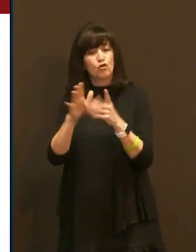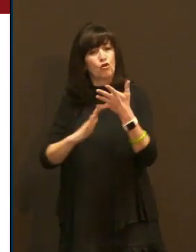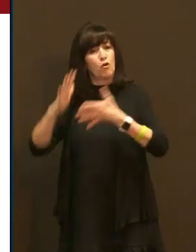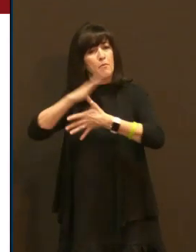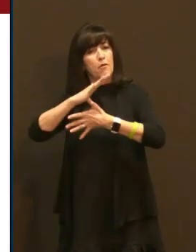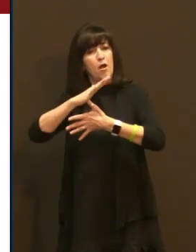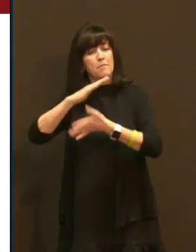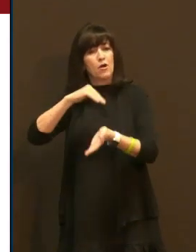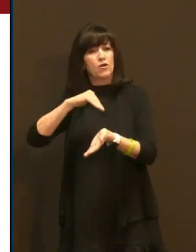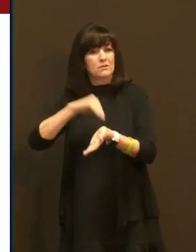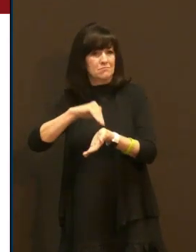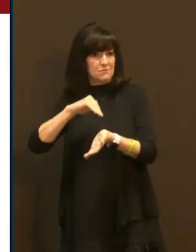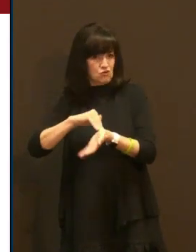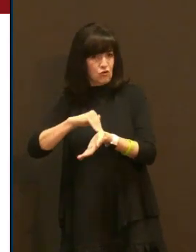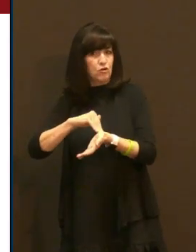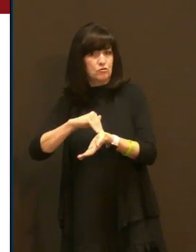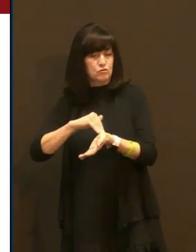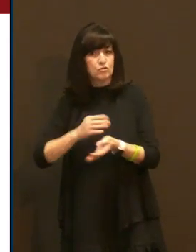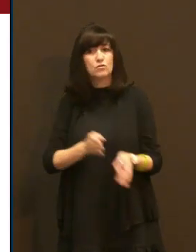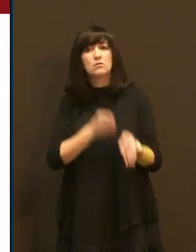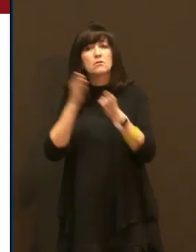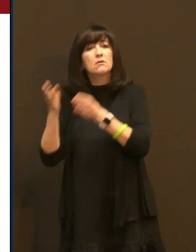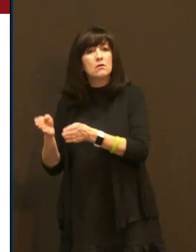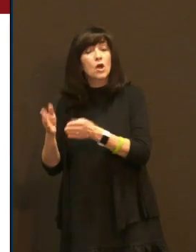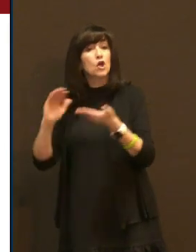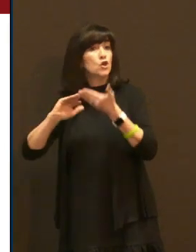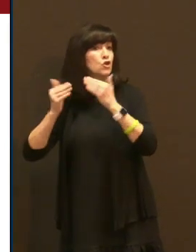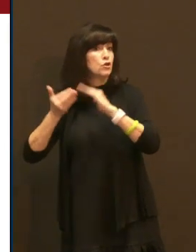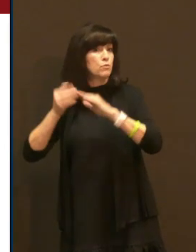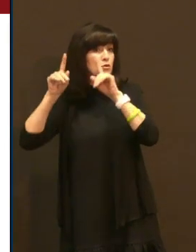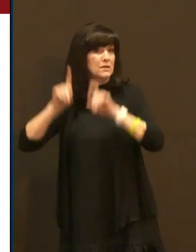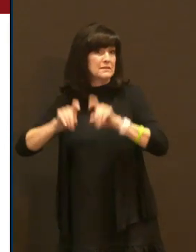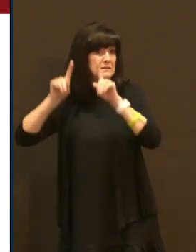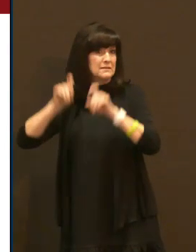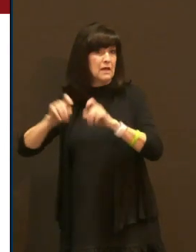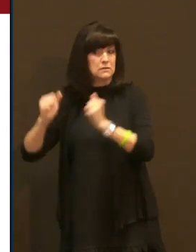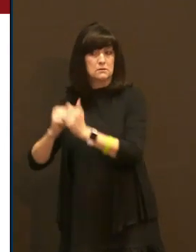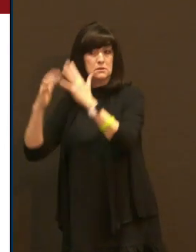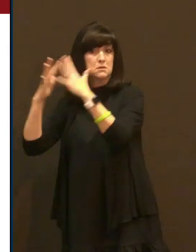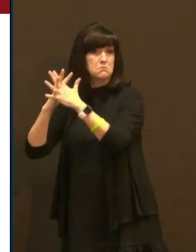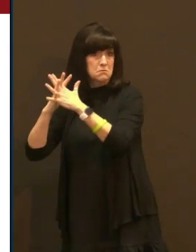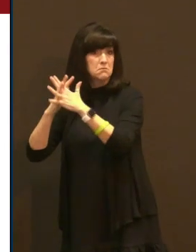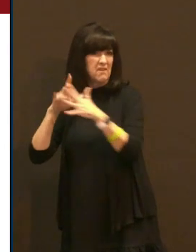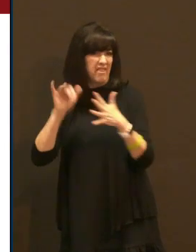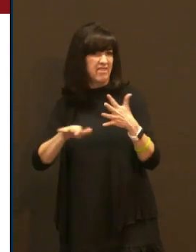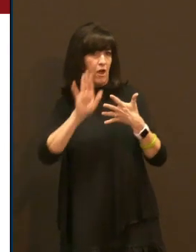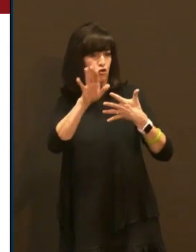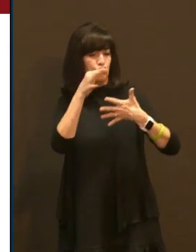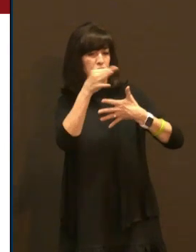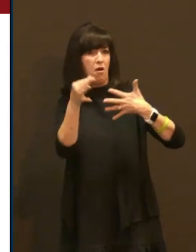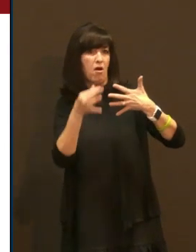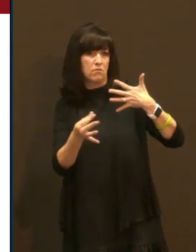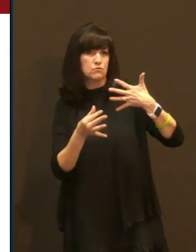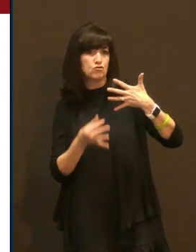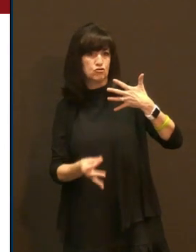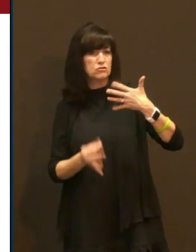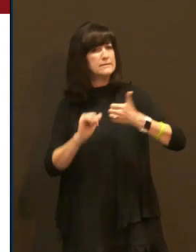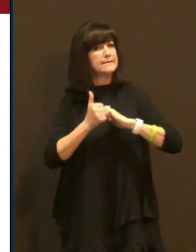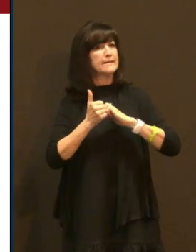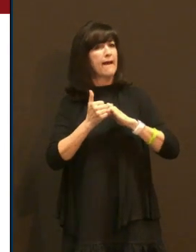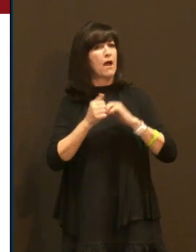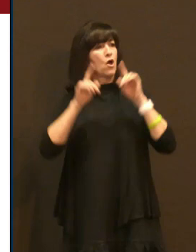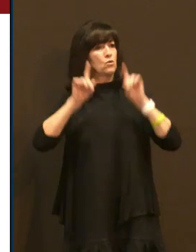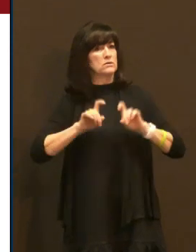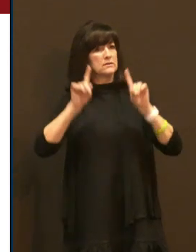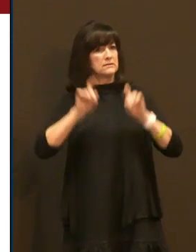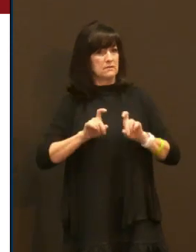other community testing sites that we're doing throughout the state. So those are options. But also employers